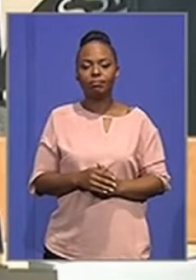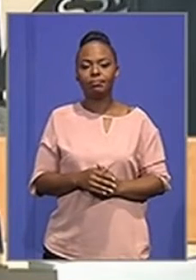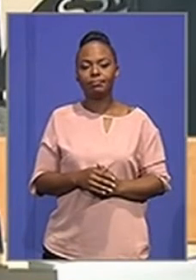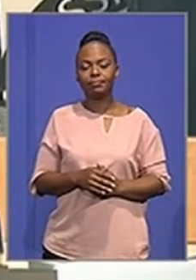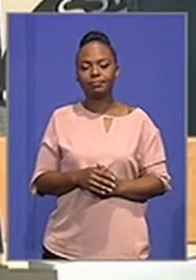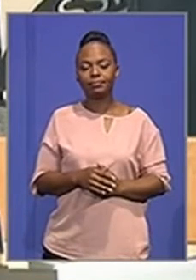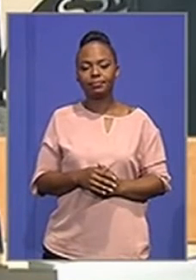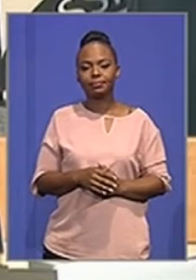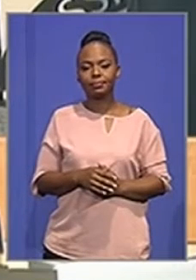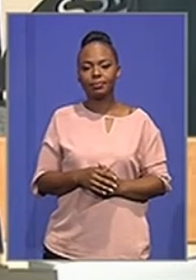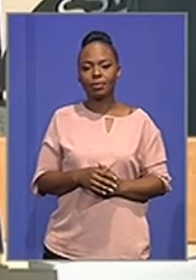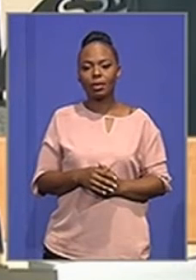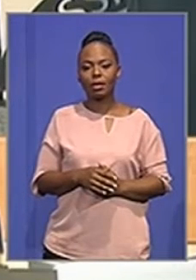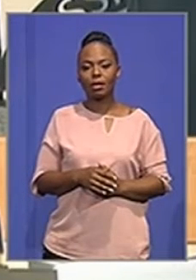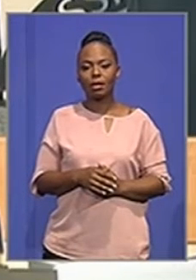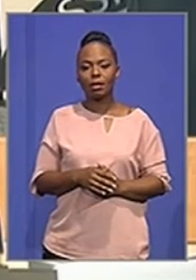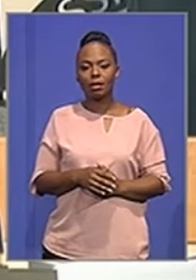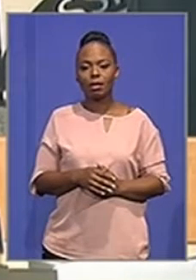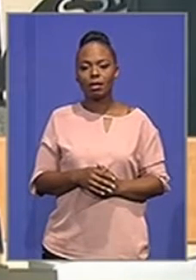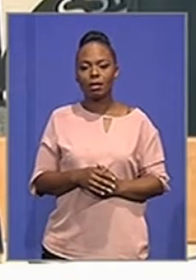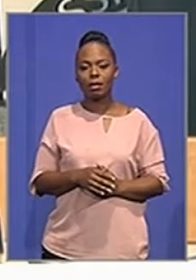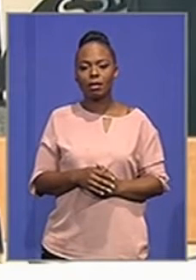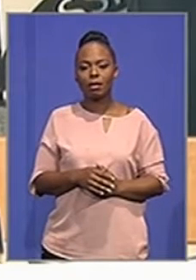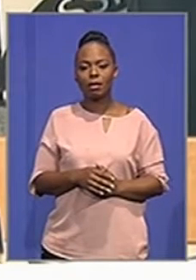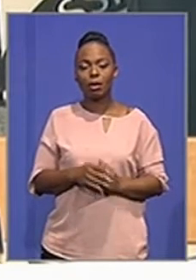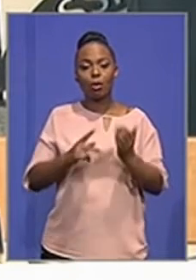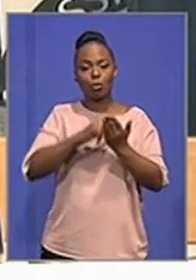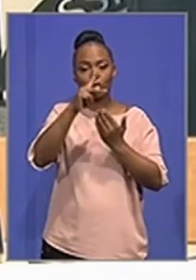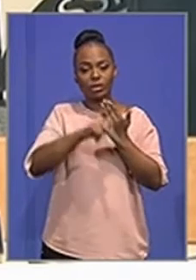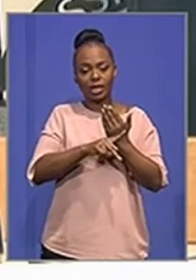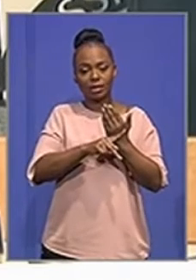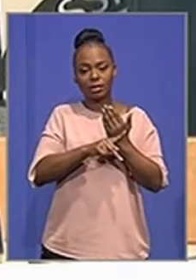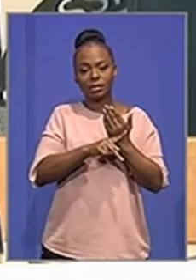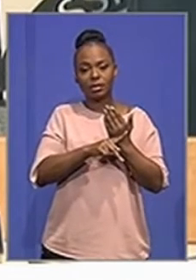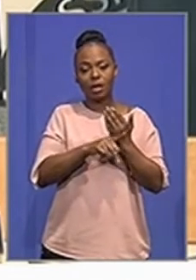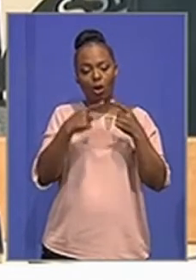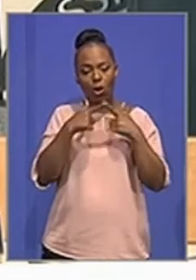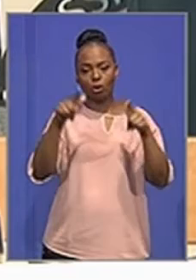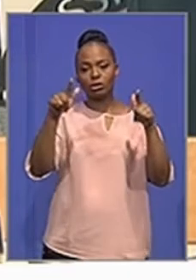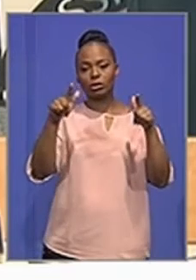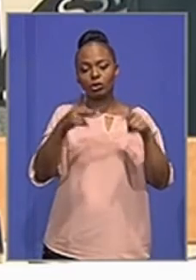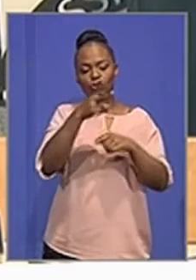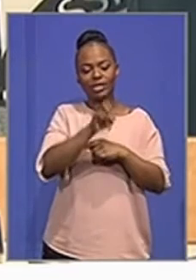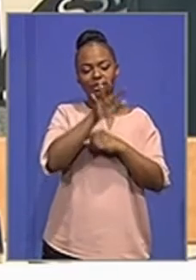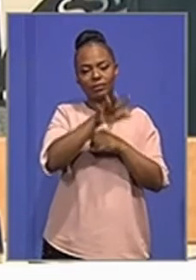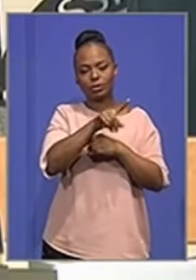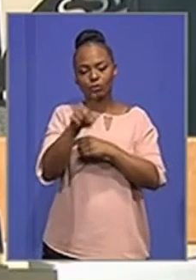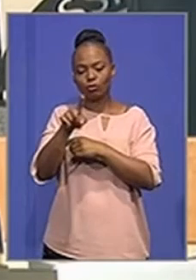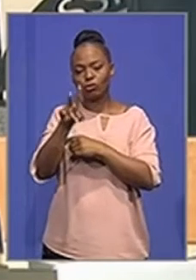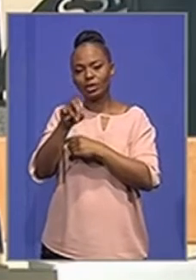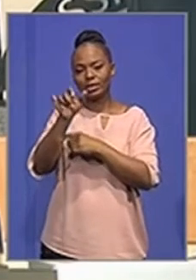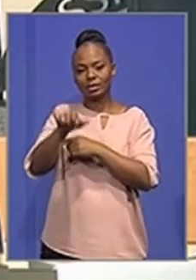They say the project was launched in the 2015-2016 financial year with a budget